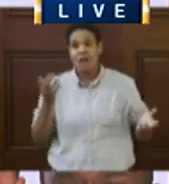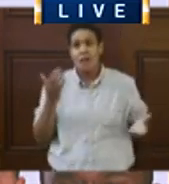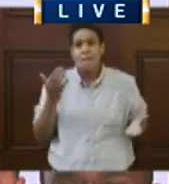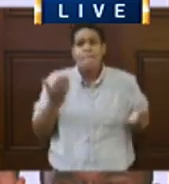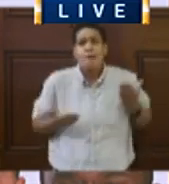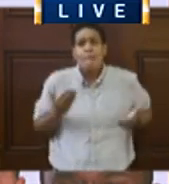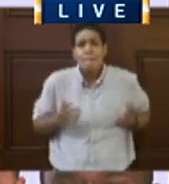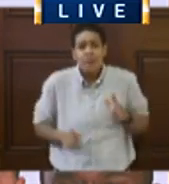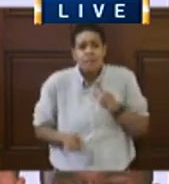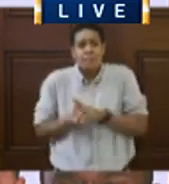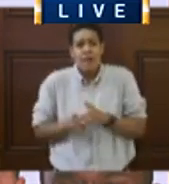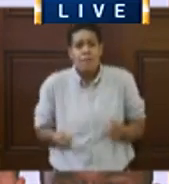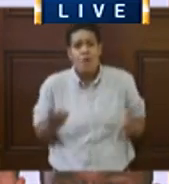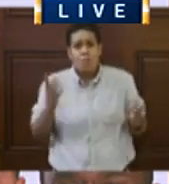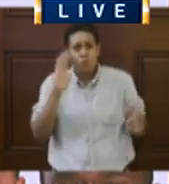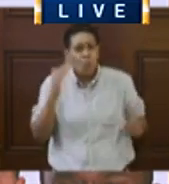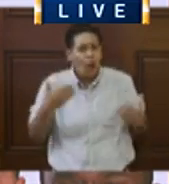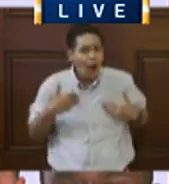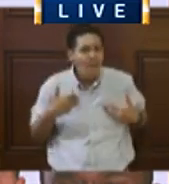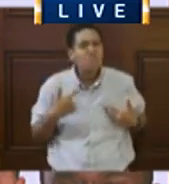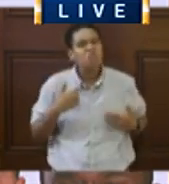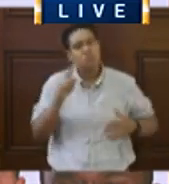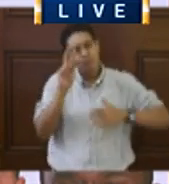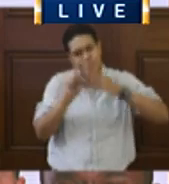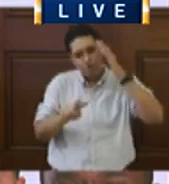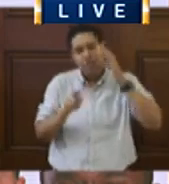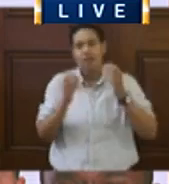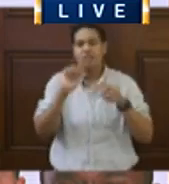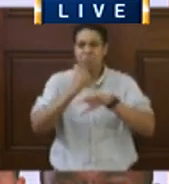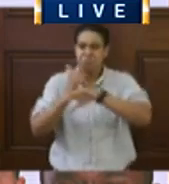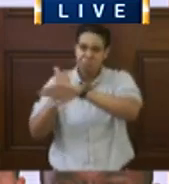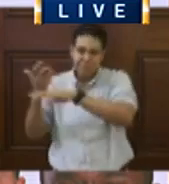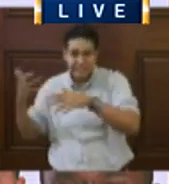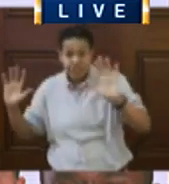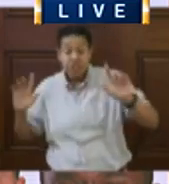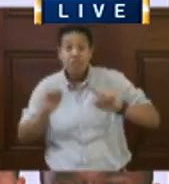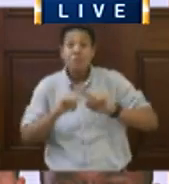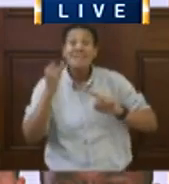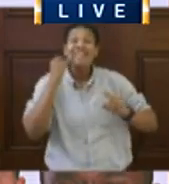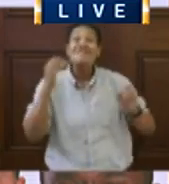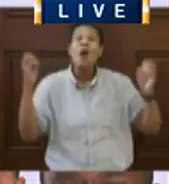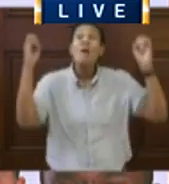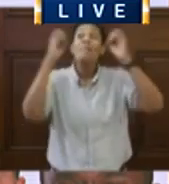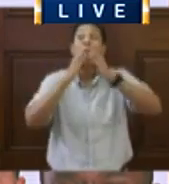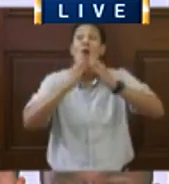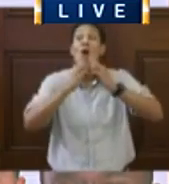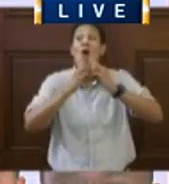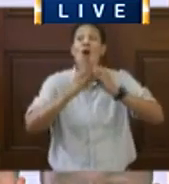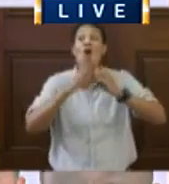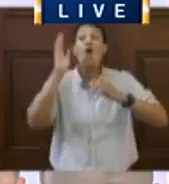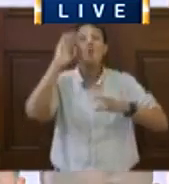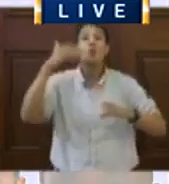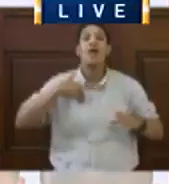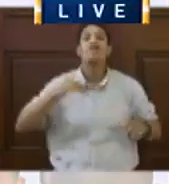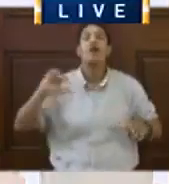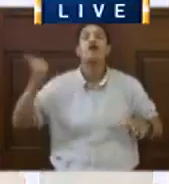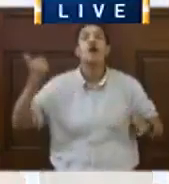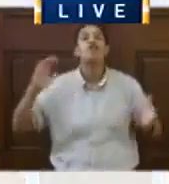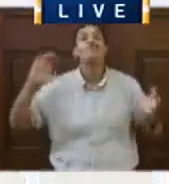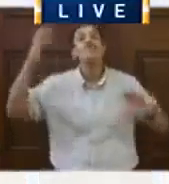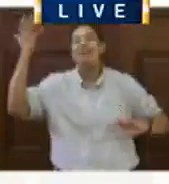happen. If it goes more than that, then we will have another kind of crisis on our